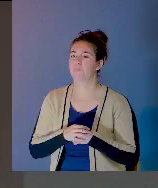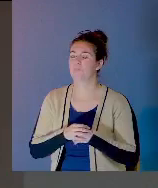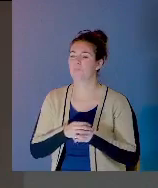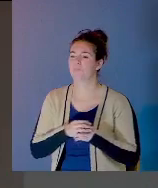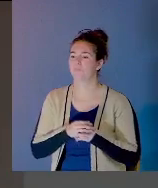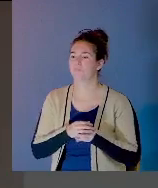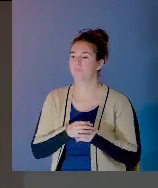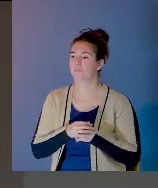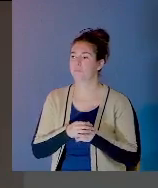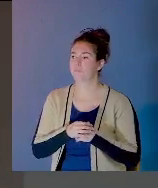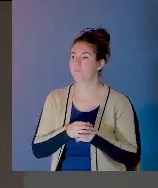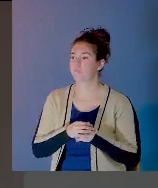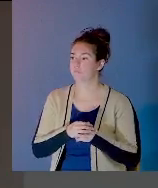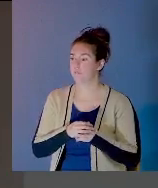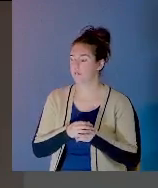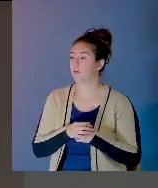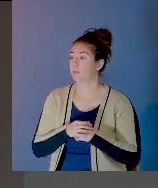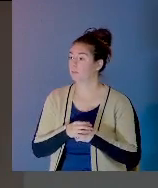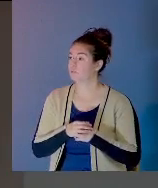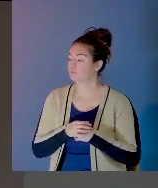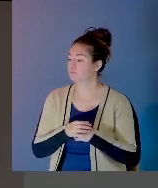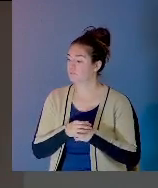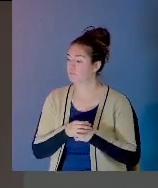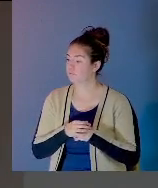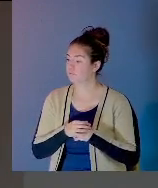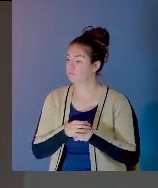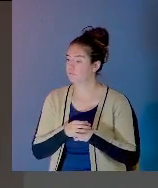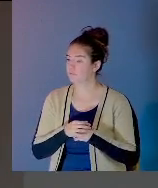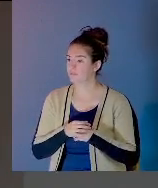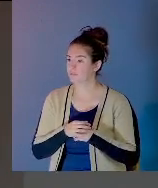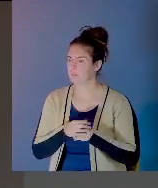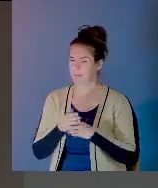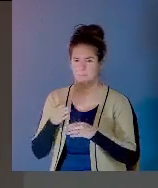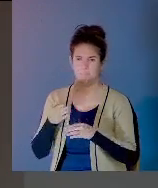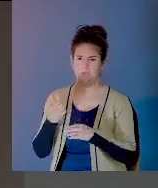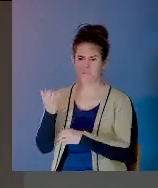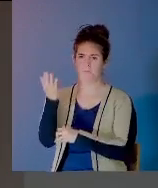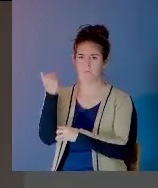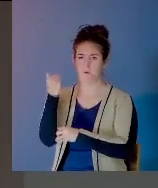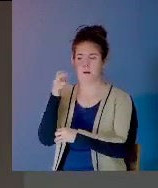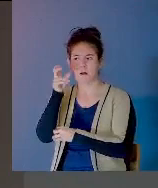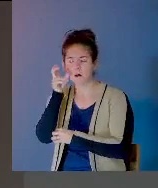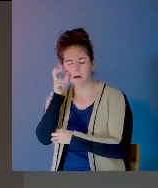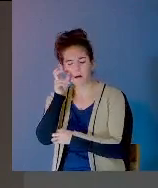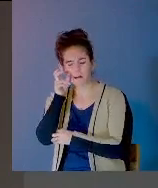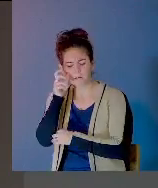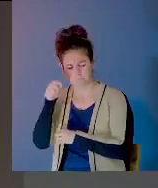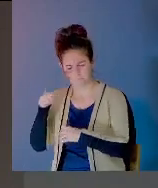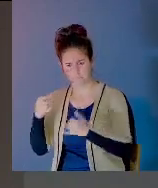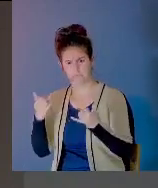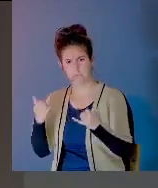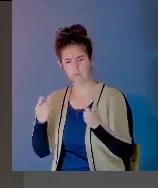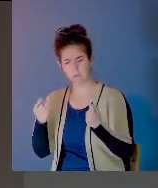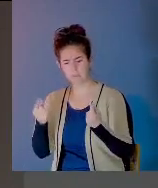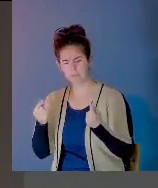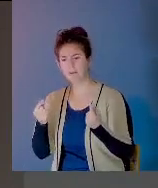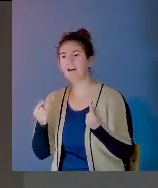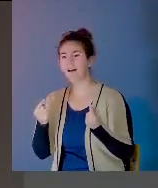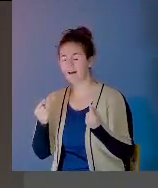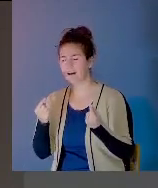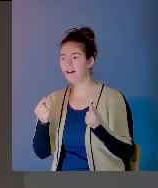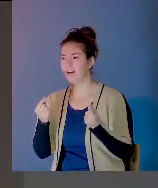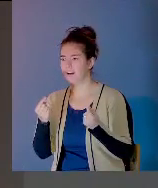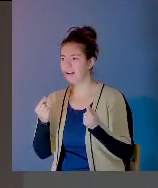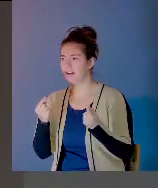When I first heard what we were going to do today, the first thing that came to my mind was when